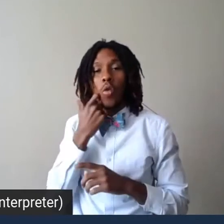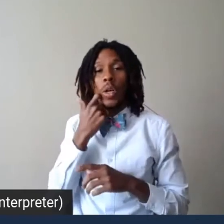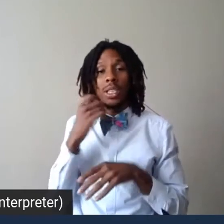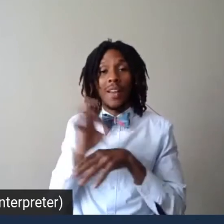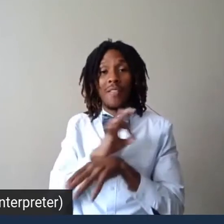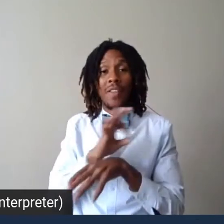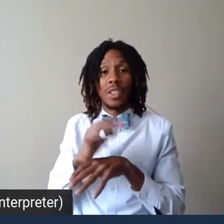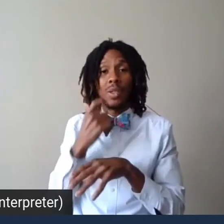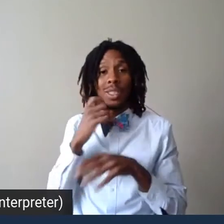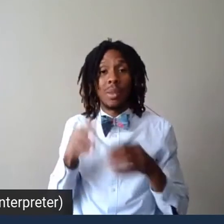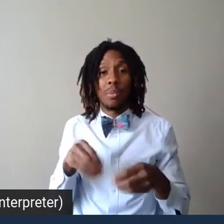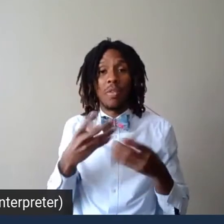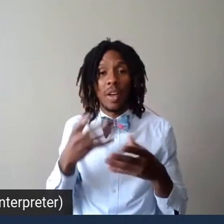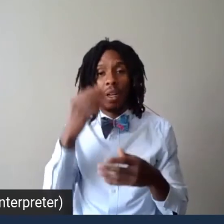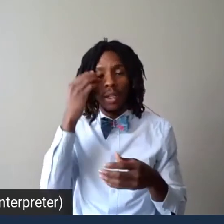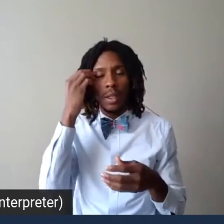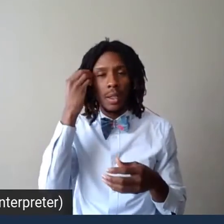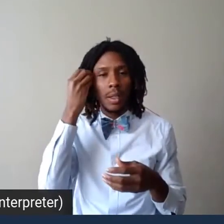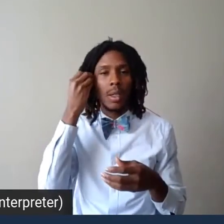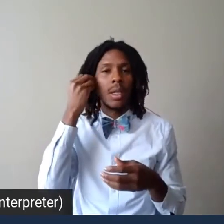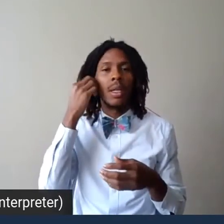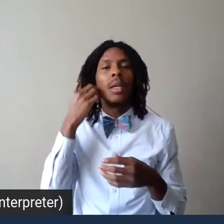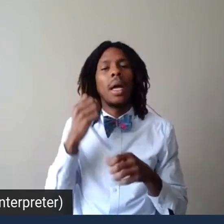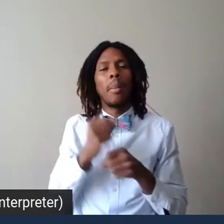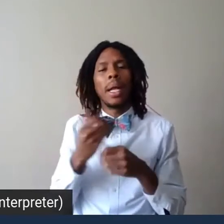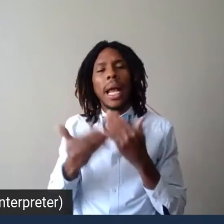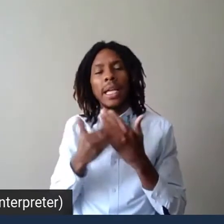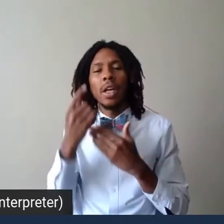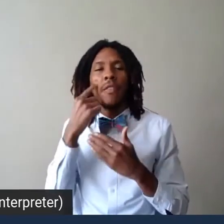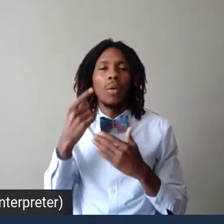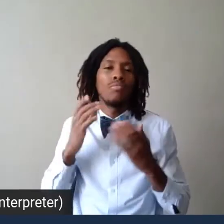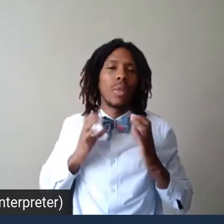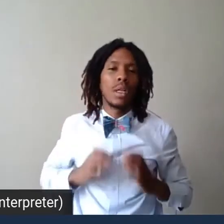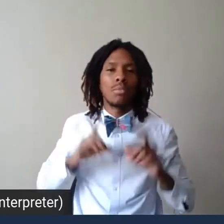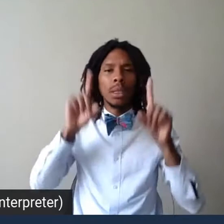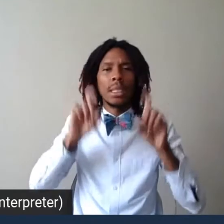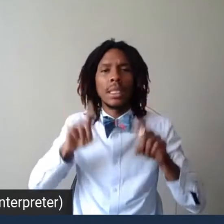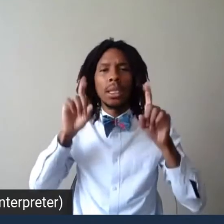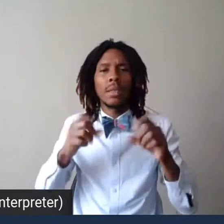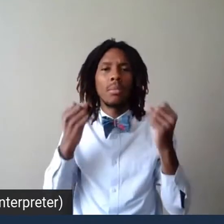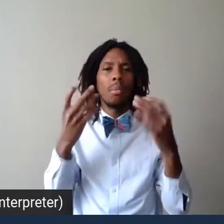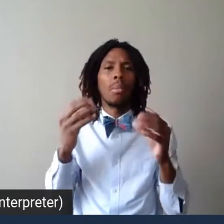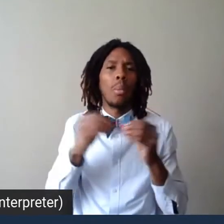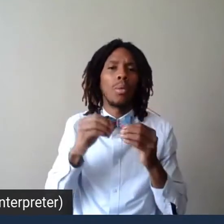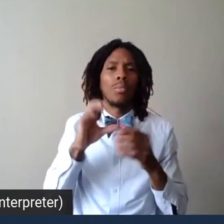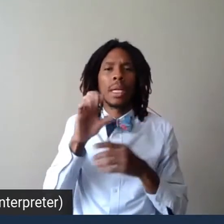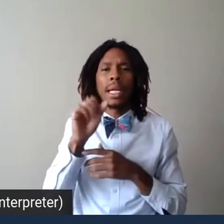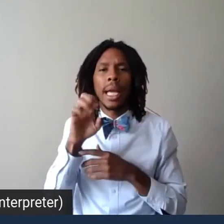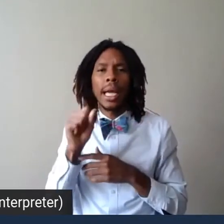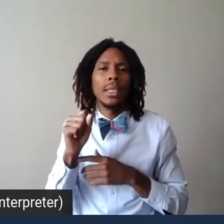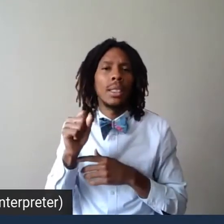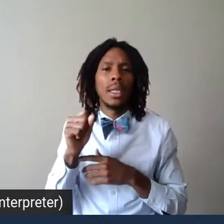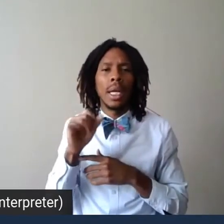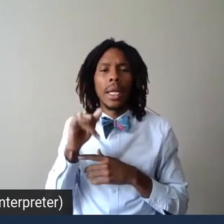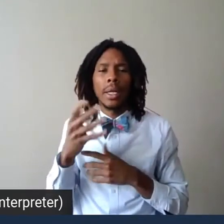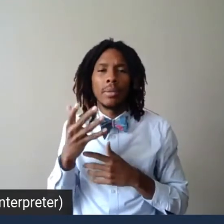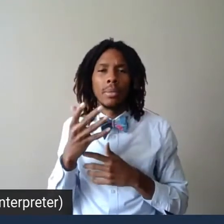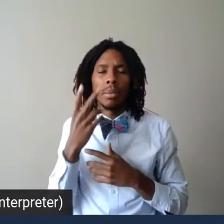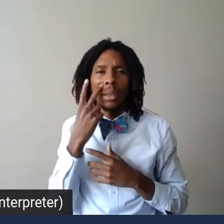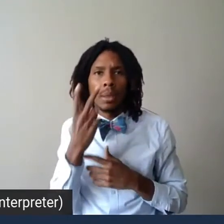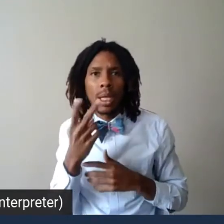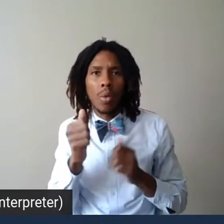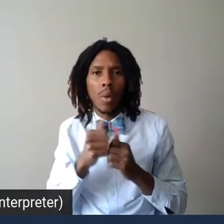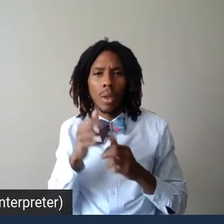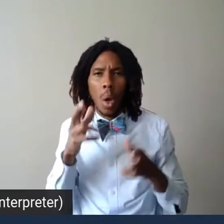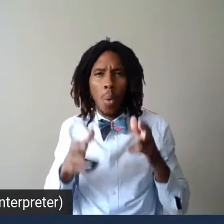just provided is we've made it easier for our customers to test a lot more cases that they see with their